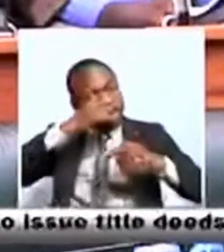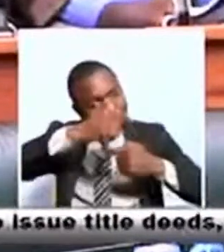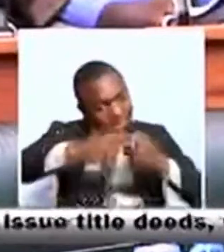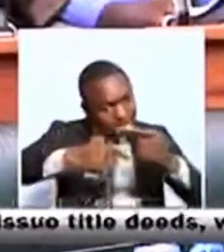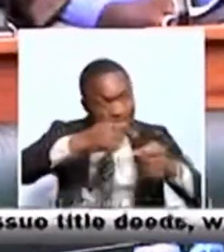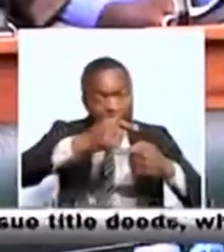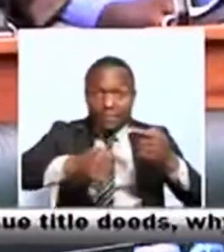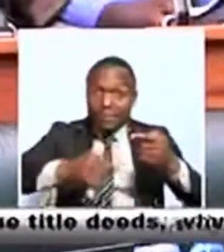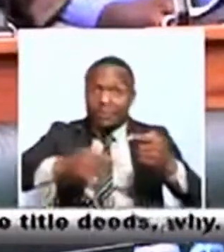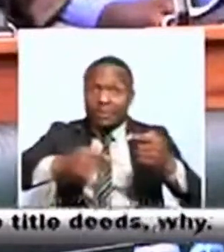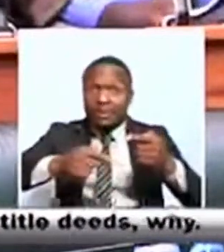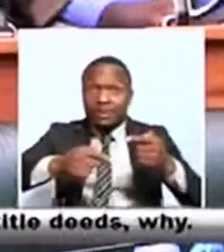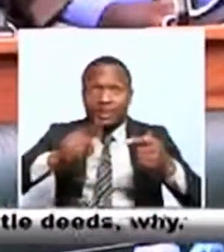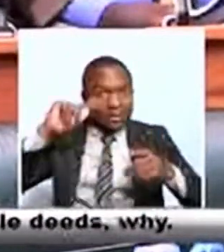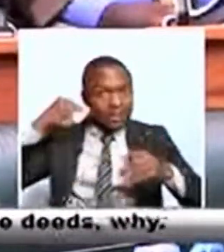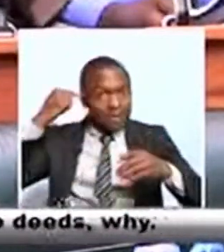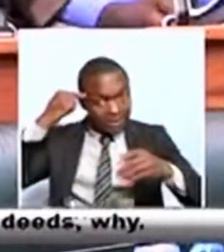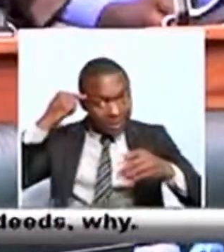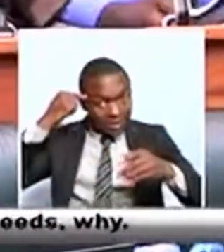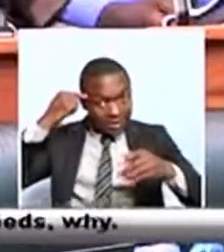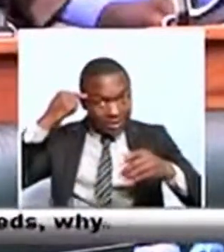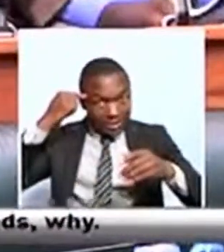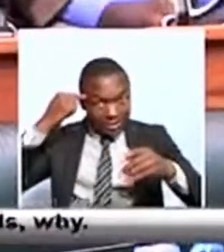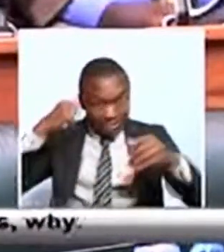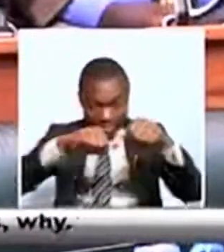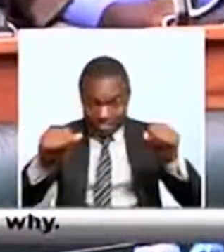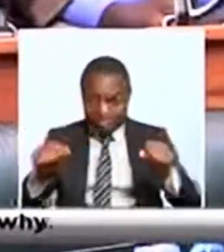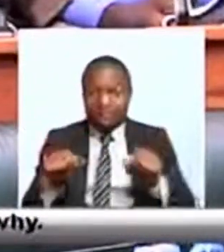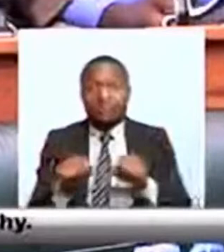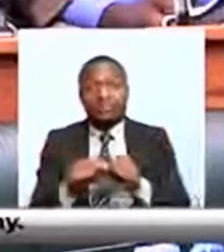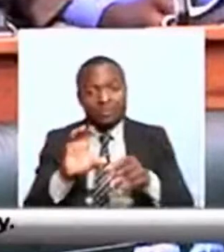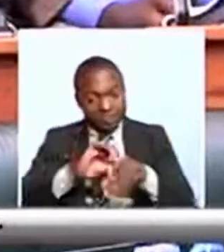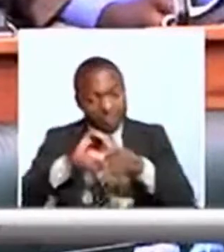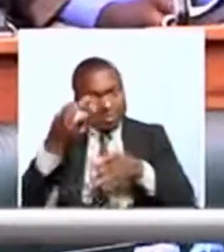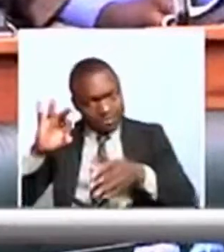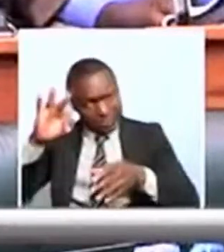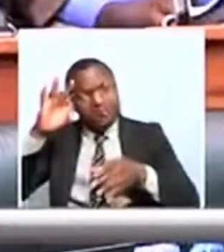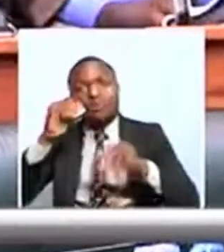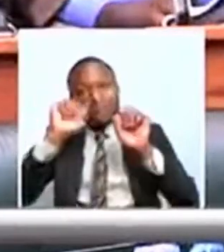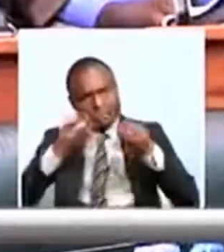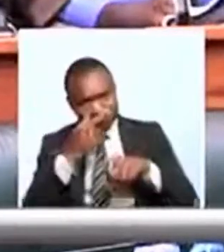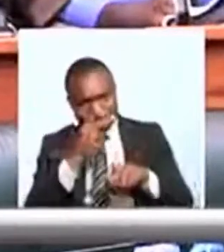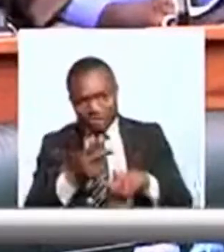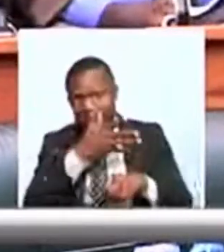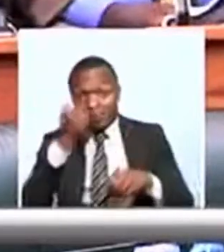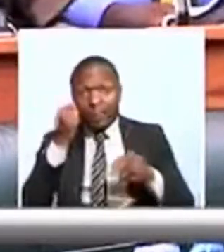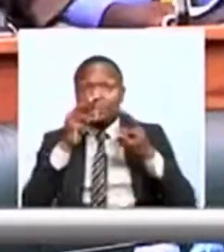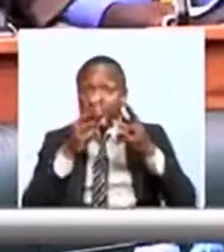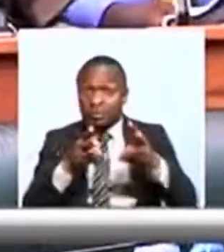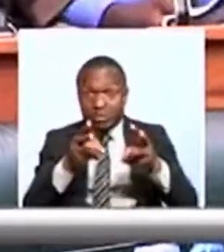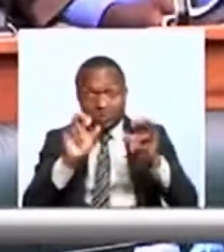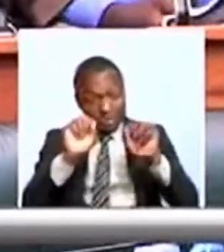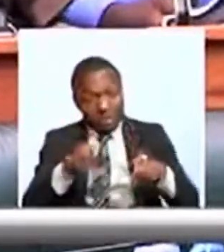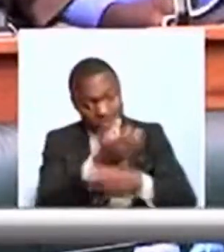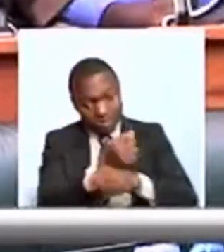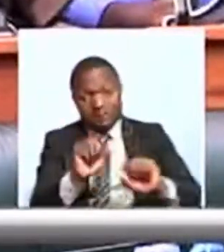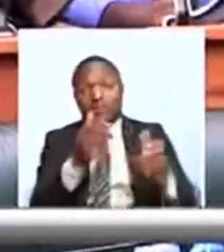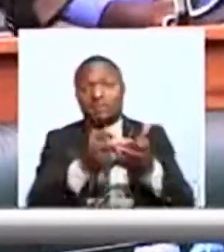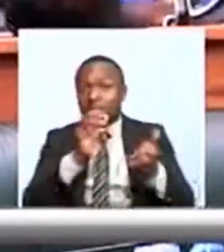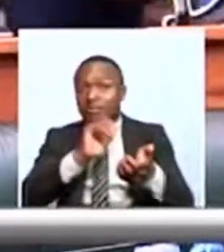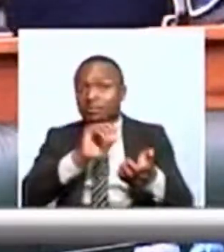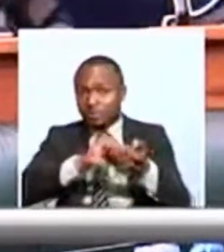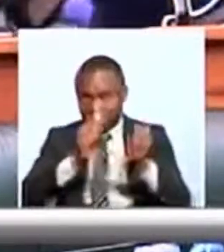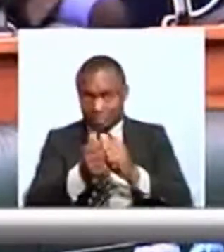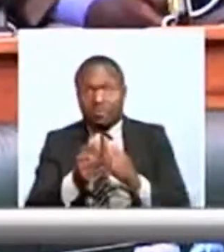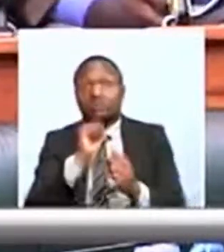the government circles with the stakeholders so that we can see the best way to deal with this issue of our people. It's